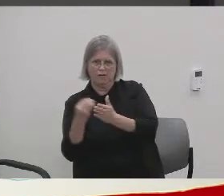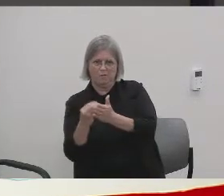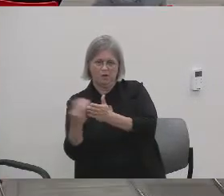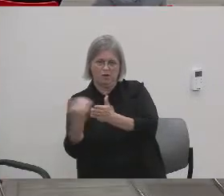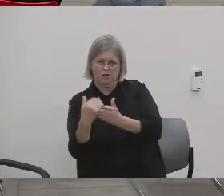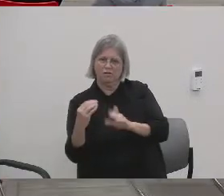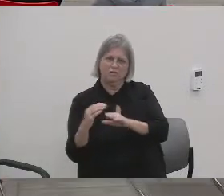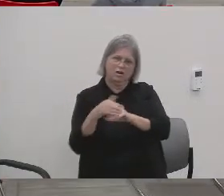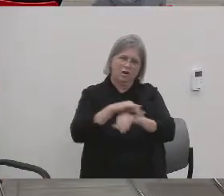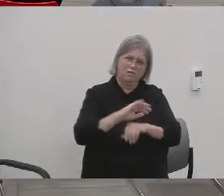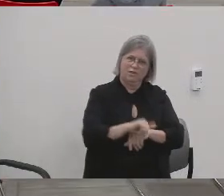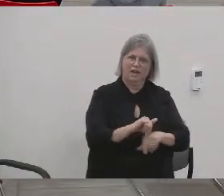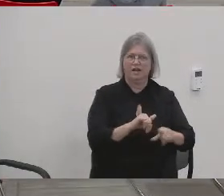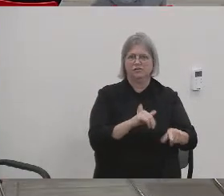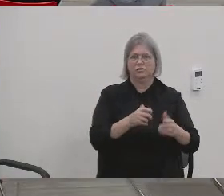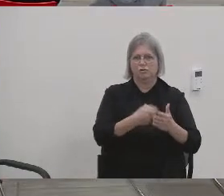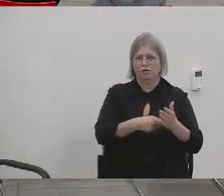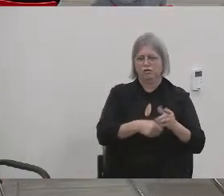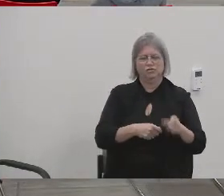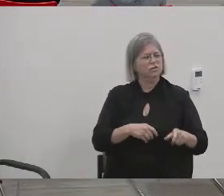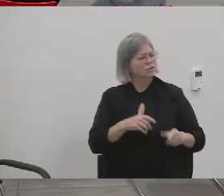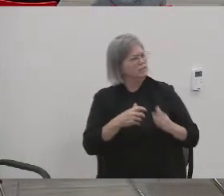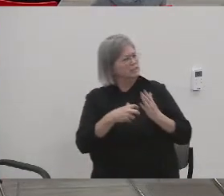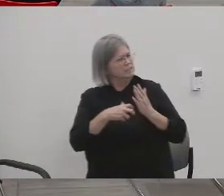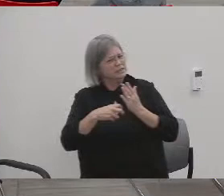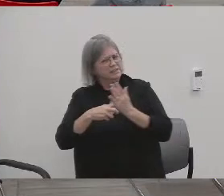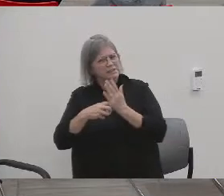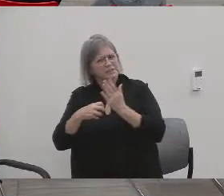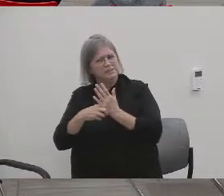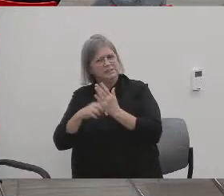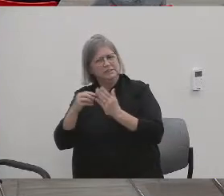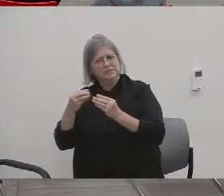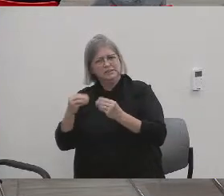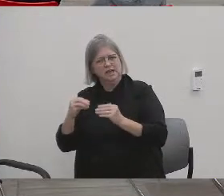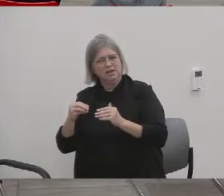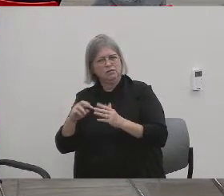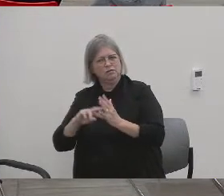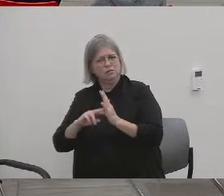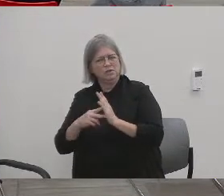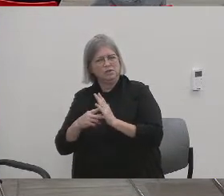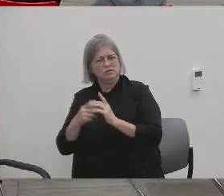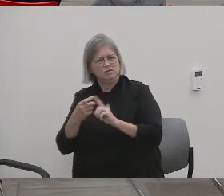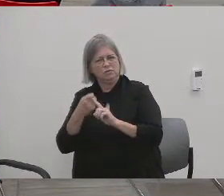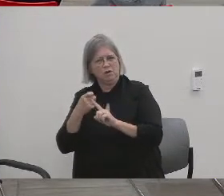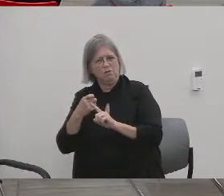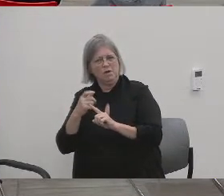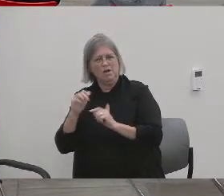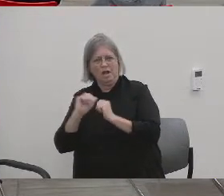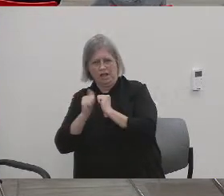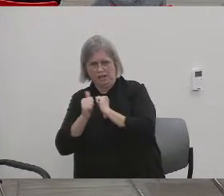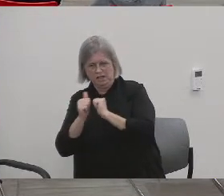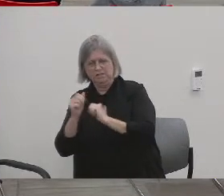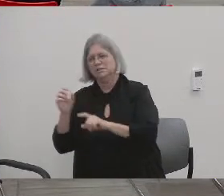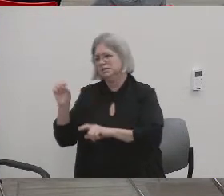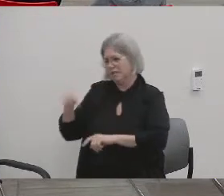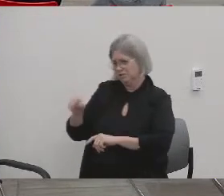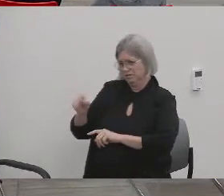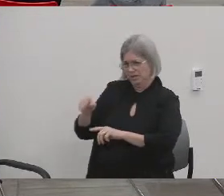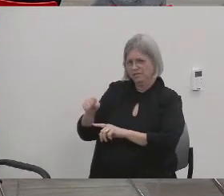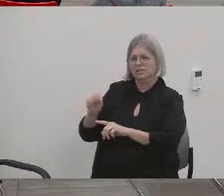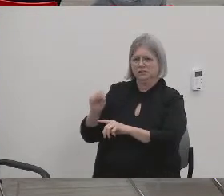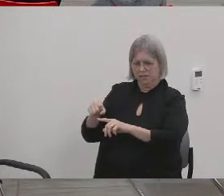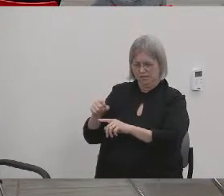Brian, from ticket sales, so is it coming out of athletic? Yes. Okay. Yes. So, All right.